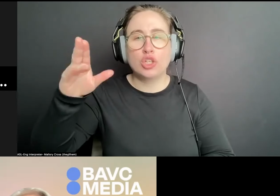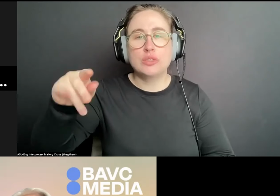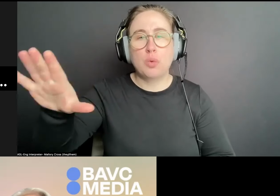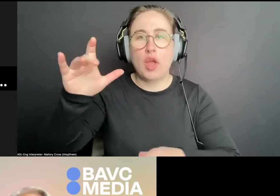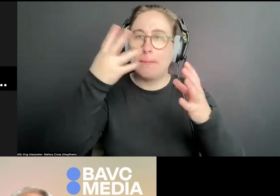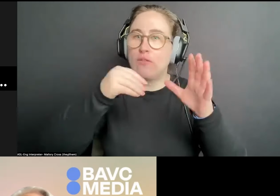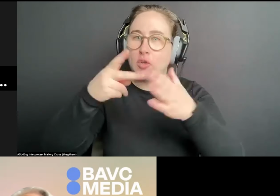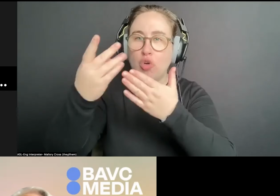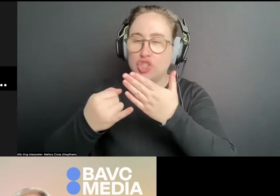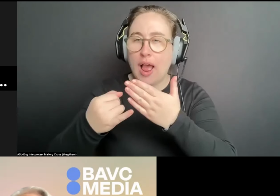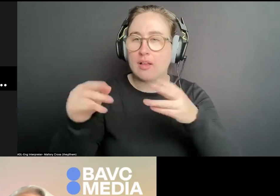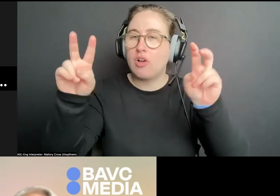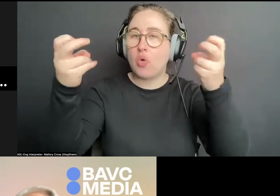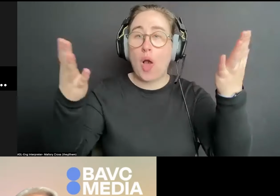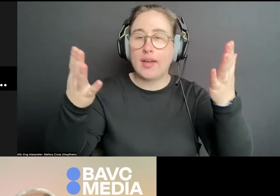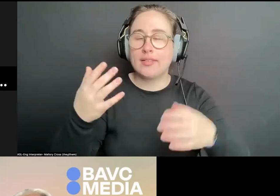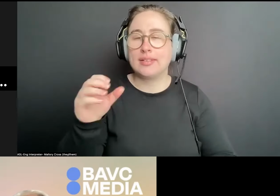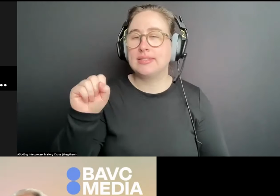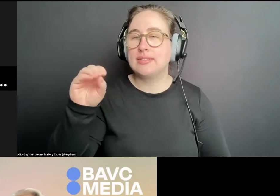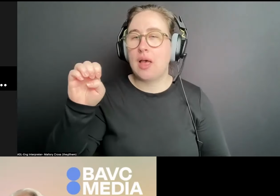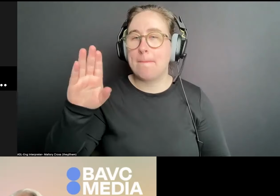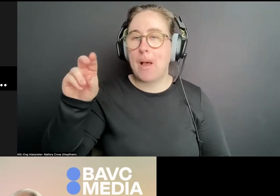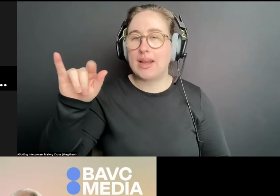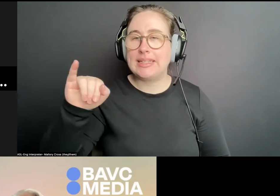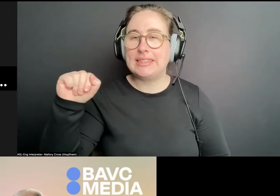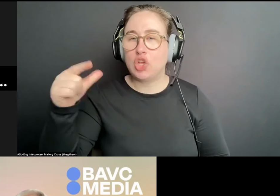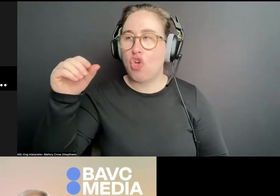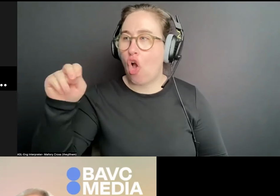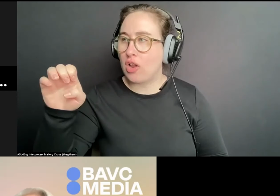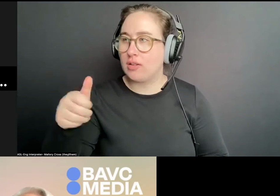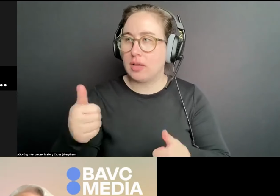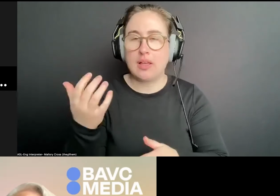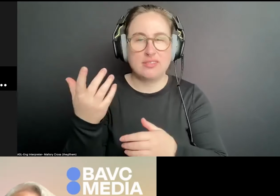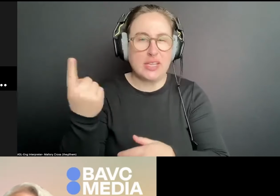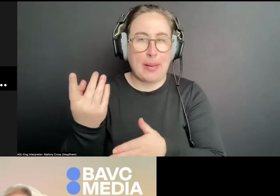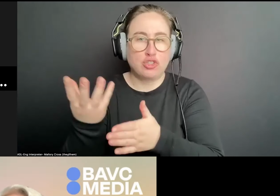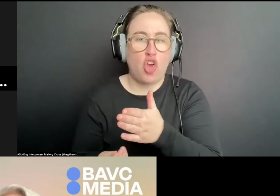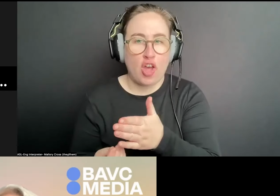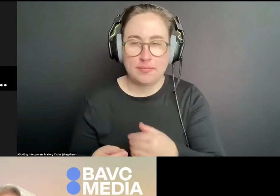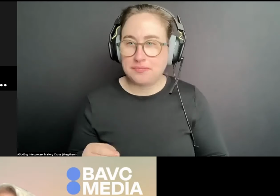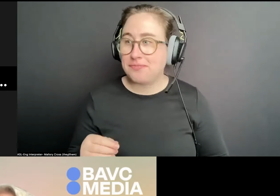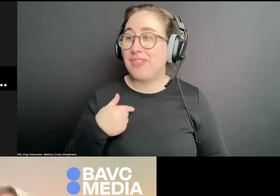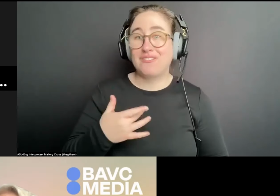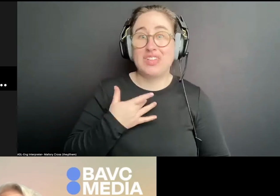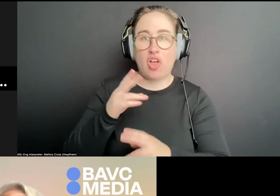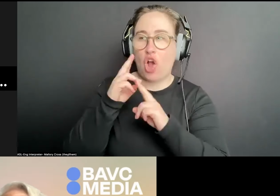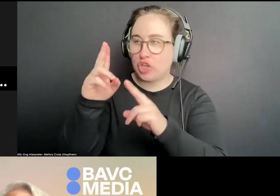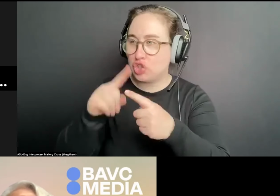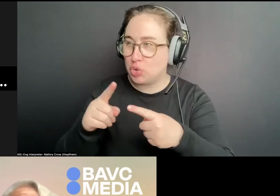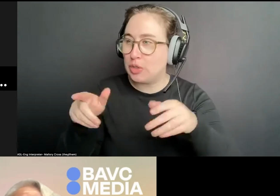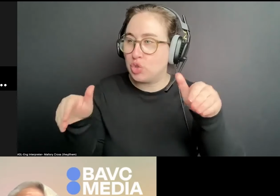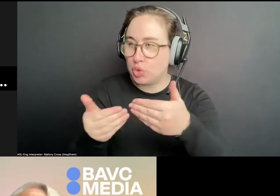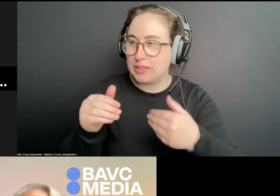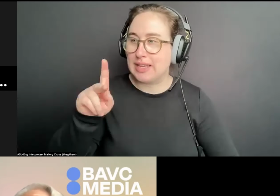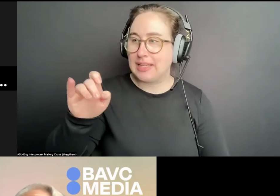project, Somebody's Gone. So we're very excited to have this conversation. I have the honor of introducing Kelly Shea Hicks,